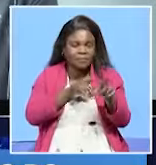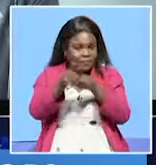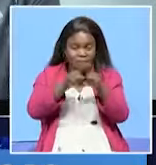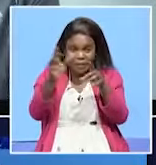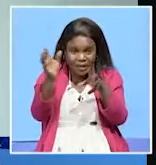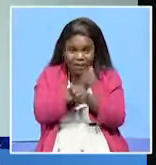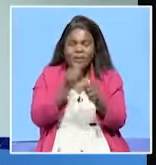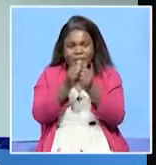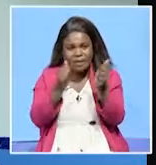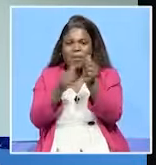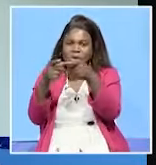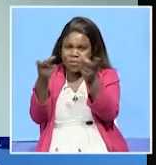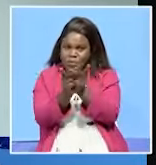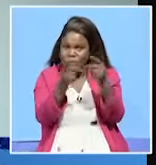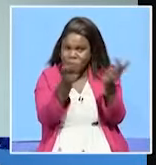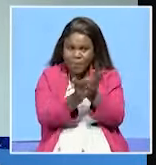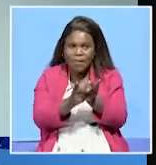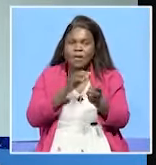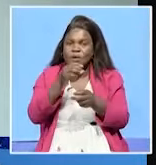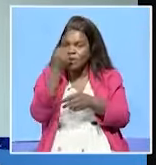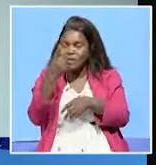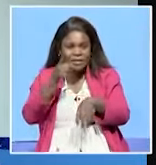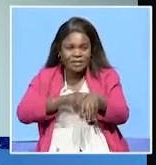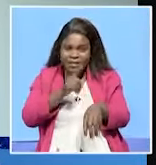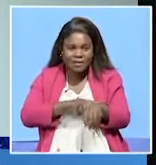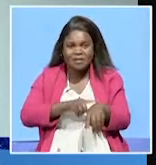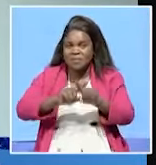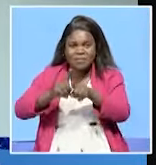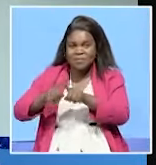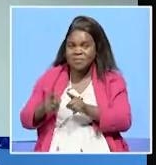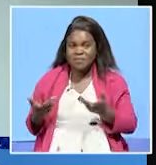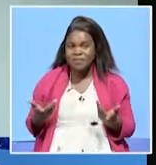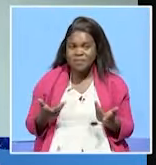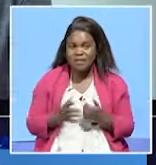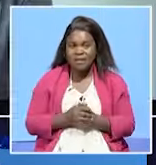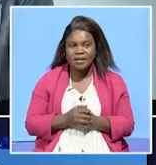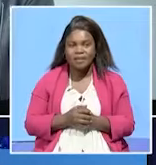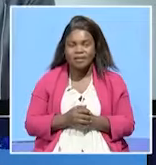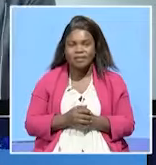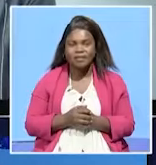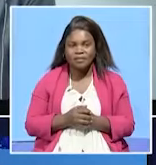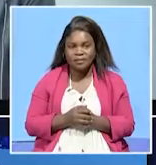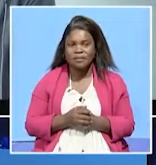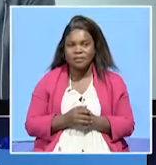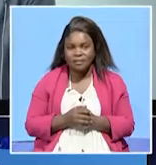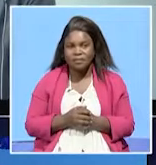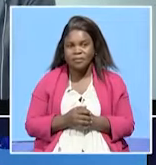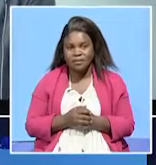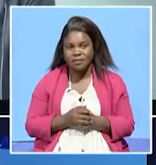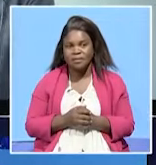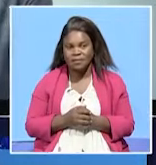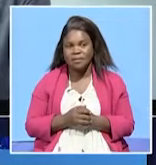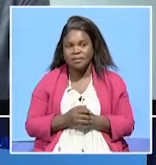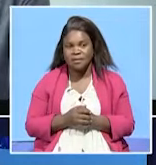all about position. They don't consider times, this and that. You were fine. So yeah, sure, please go